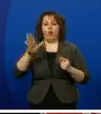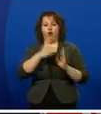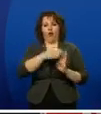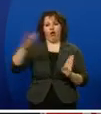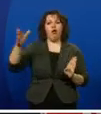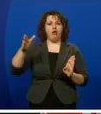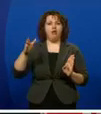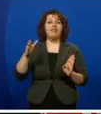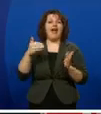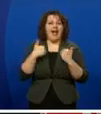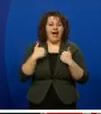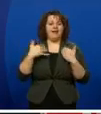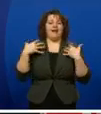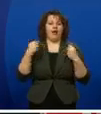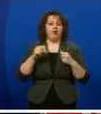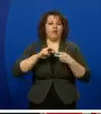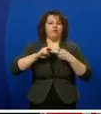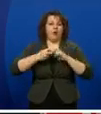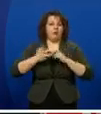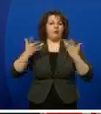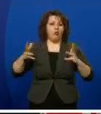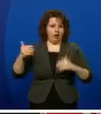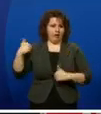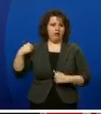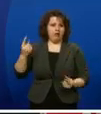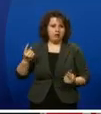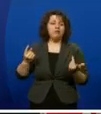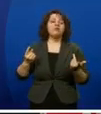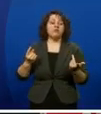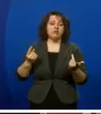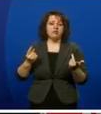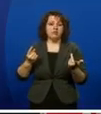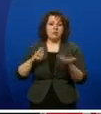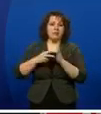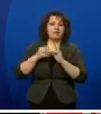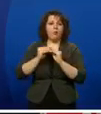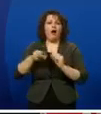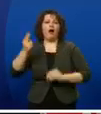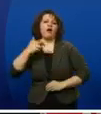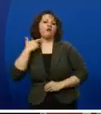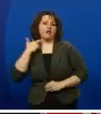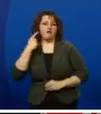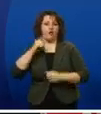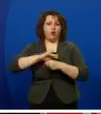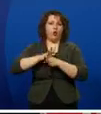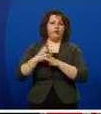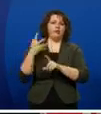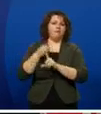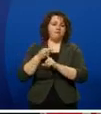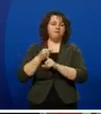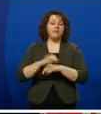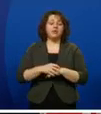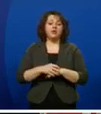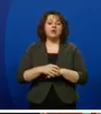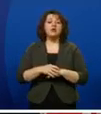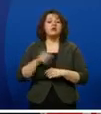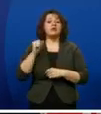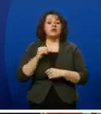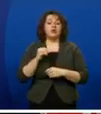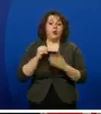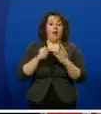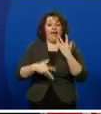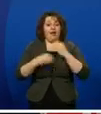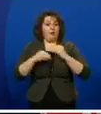health conditions that could put them at risk for more serious illness from COVID-19. Expanding eligibility was